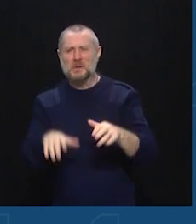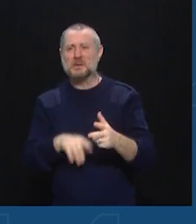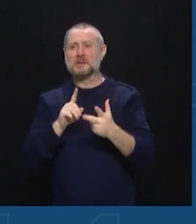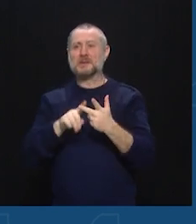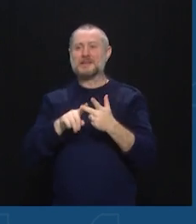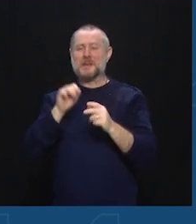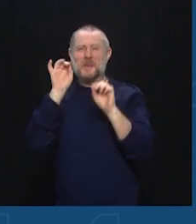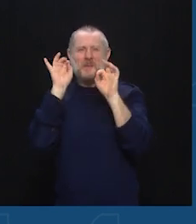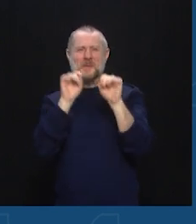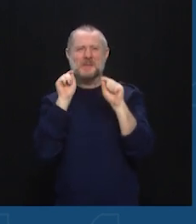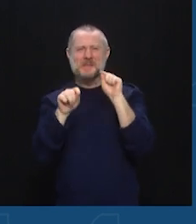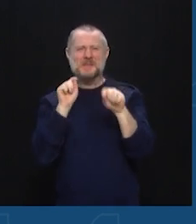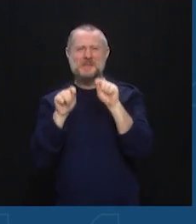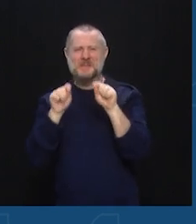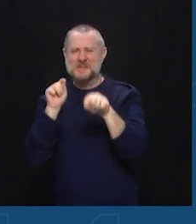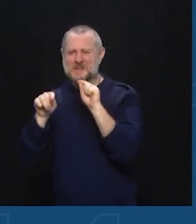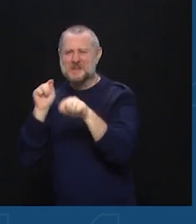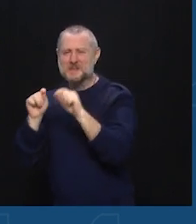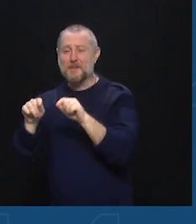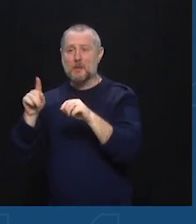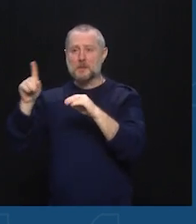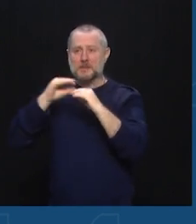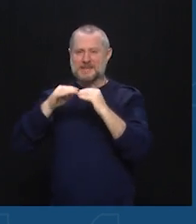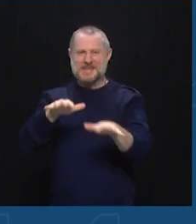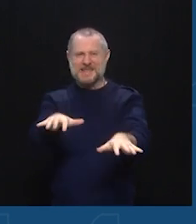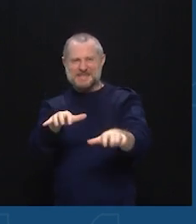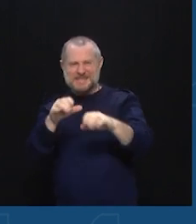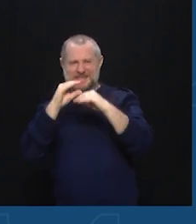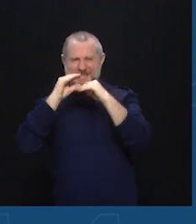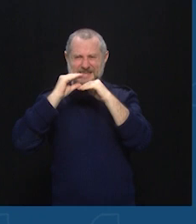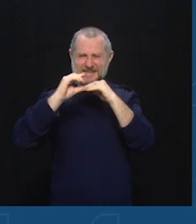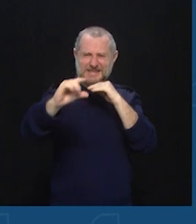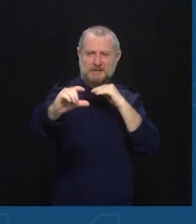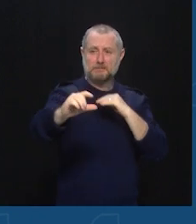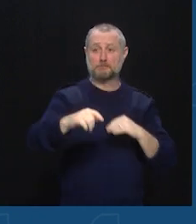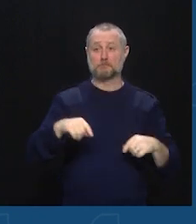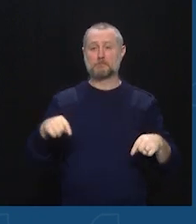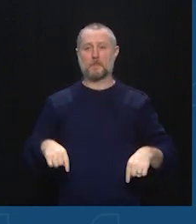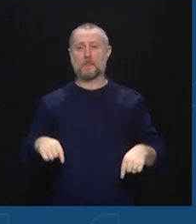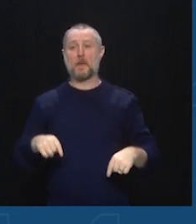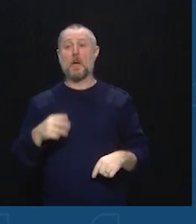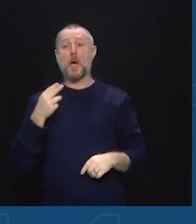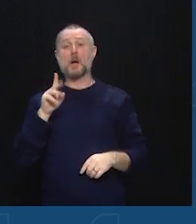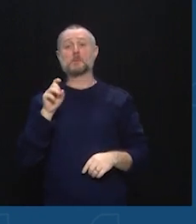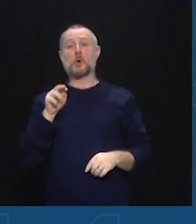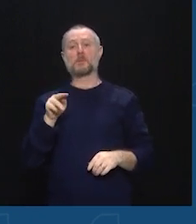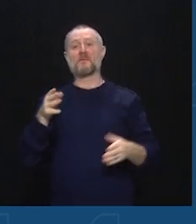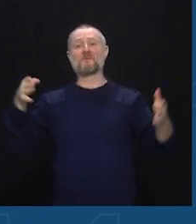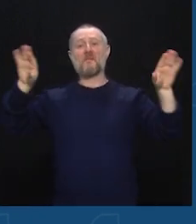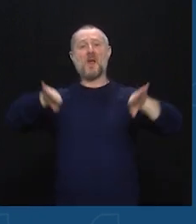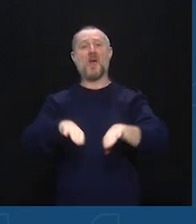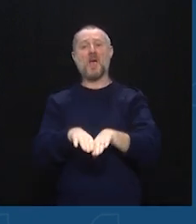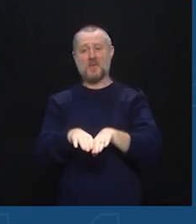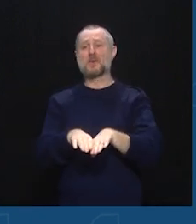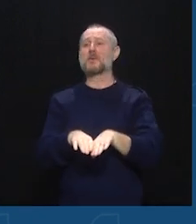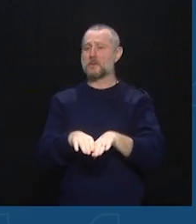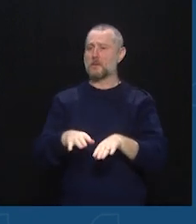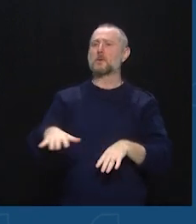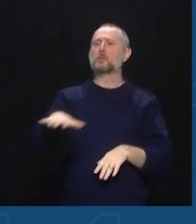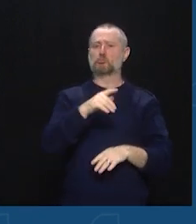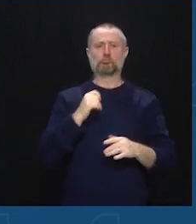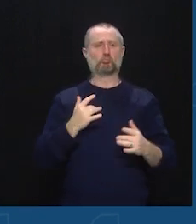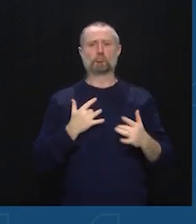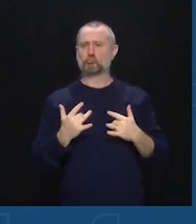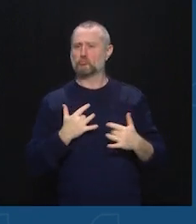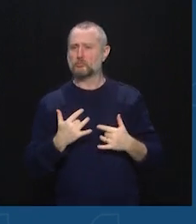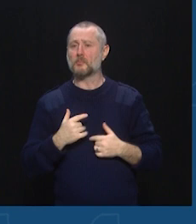icy roads, and so we're looking at this combination here in the Hudson Valley in Ulster County. Our biggest concern right now is ice on the